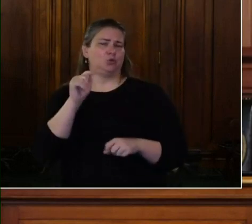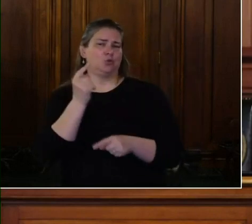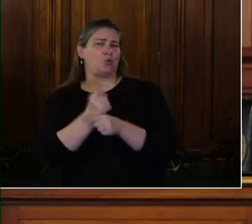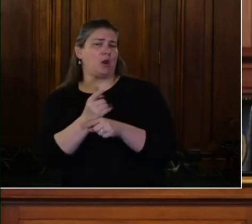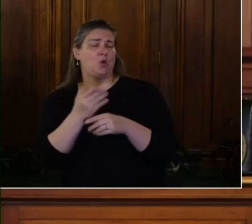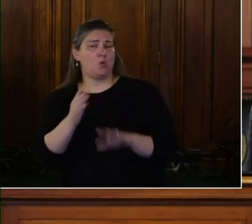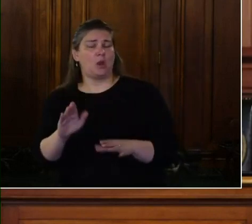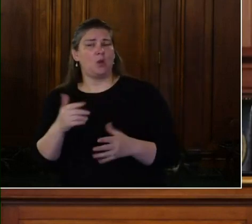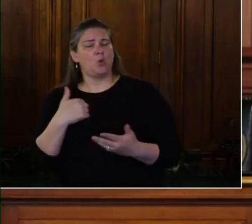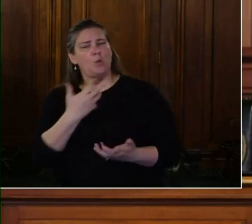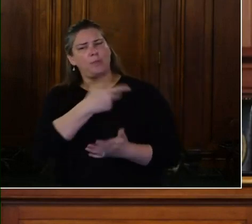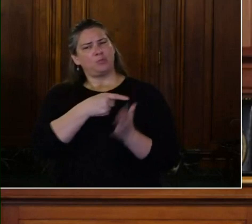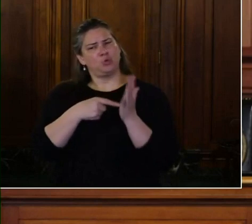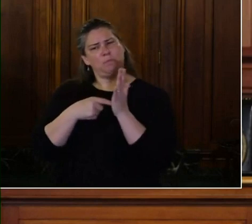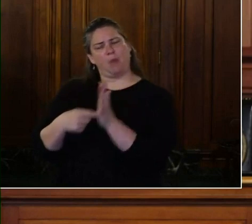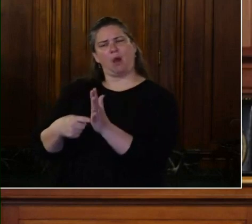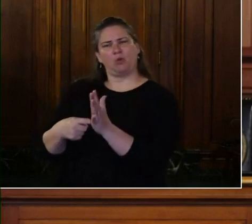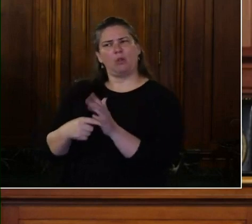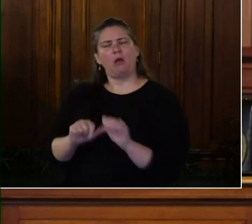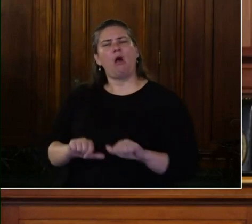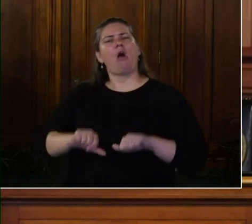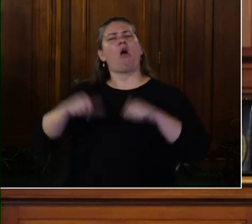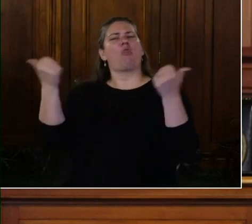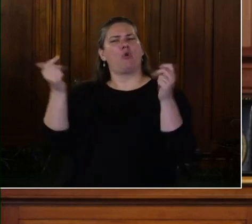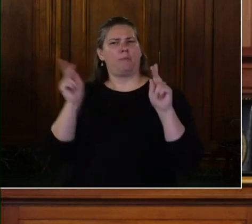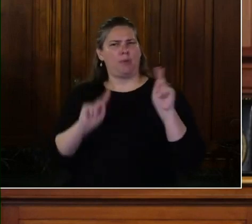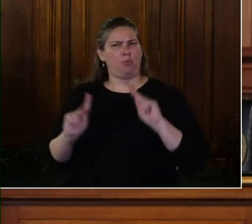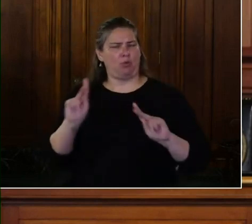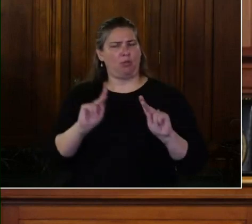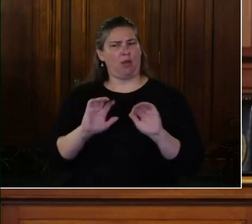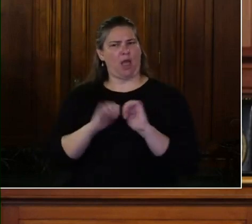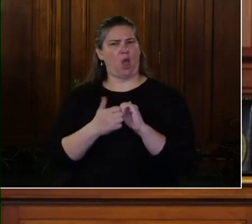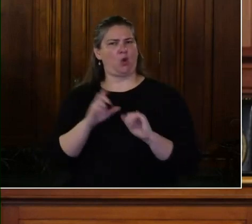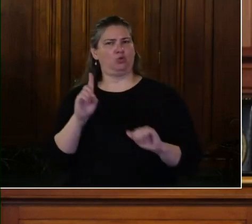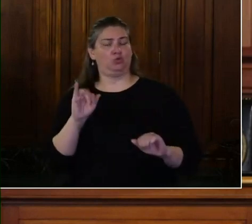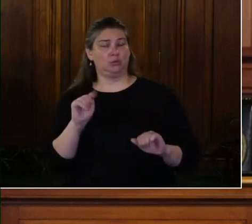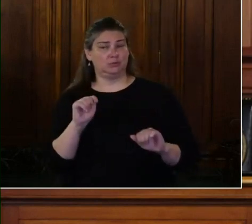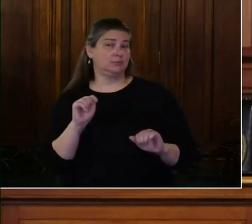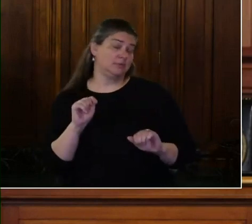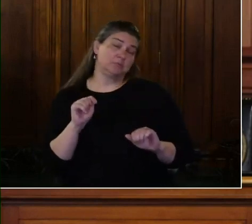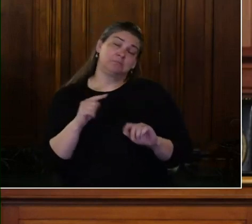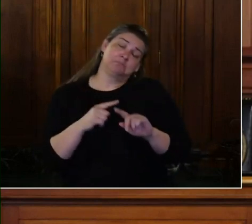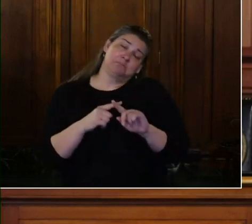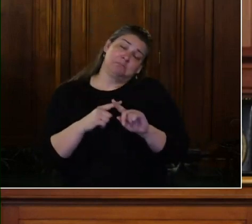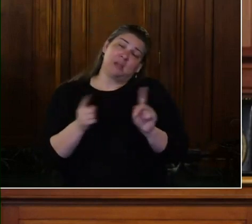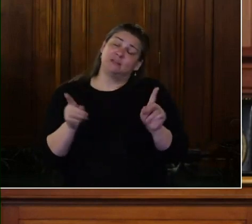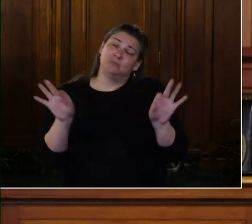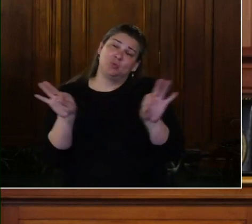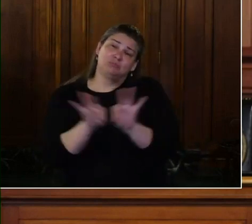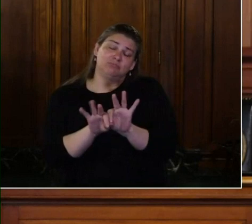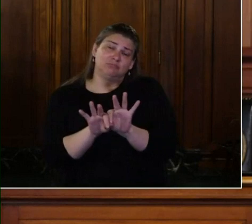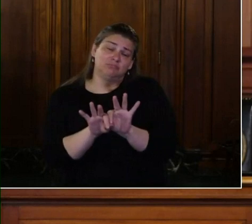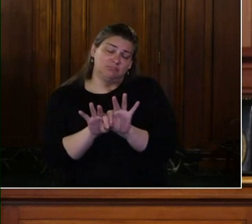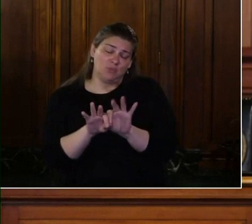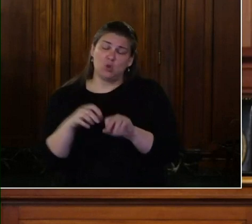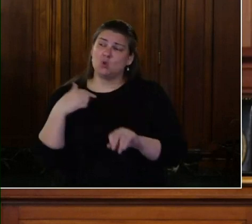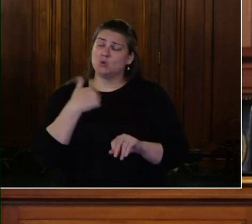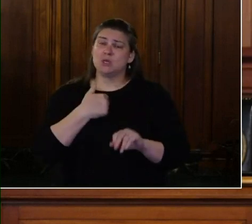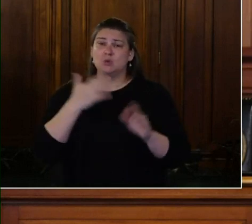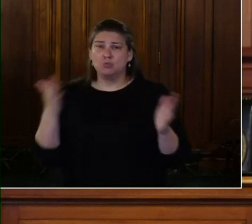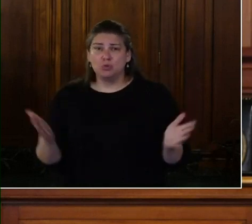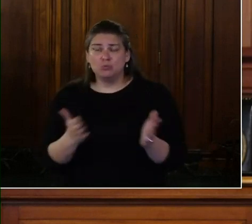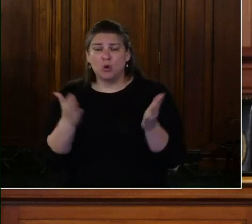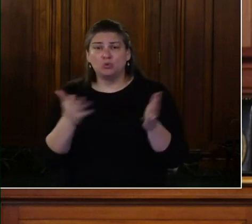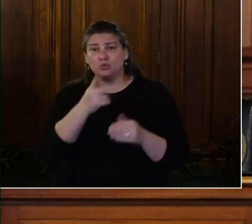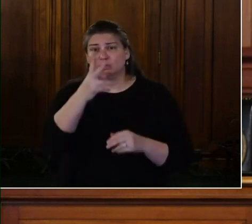goal is for them to be a model for other people on how to do it. But it's going to be important that we promote that when you